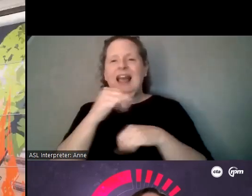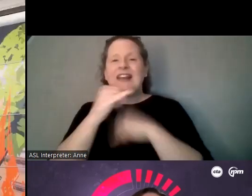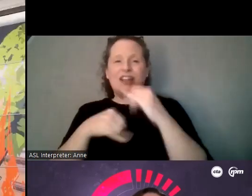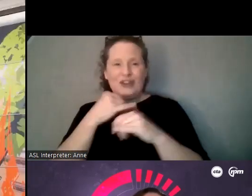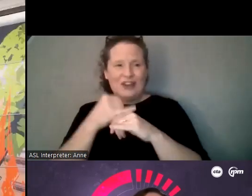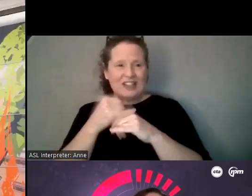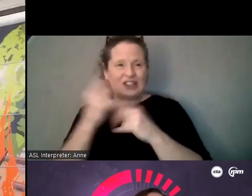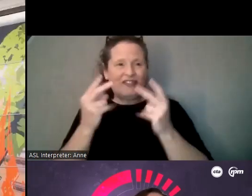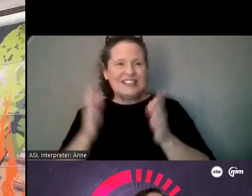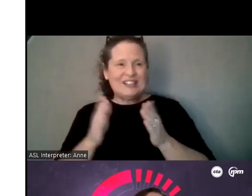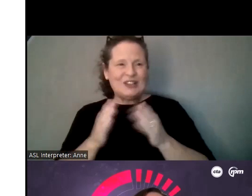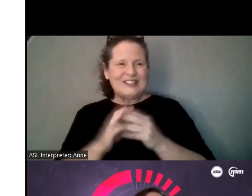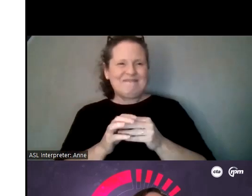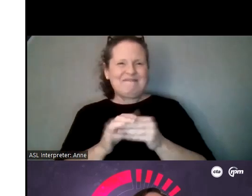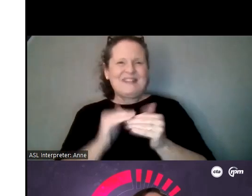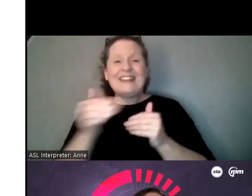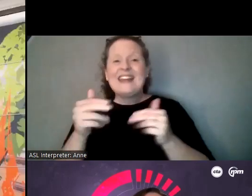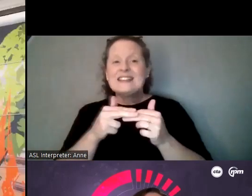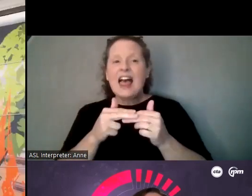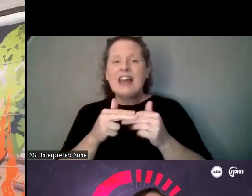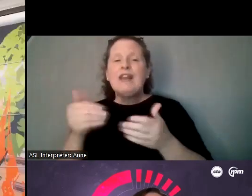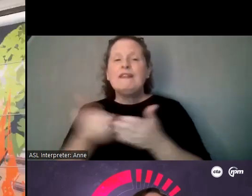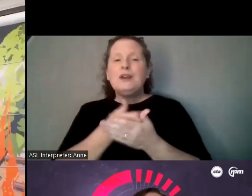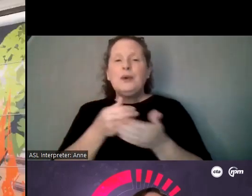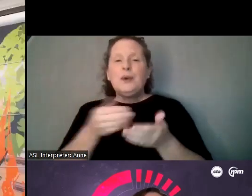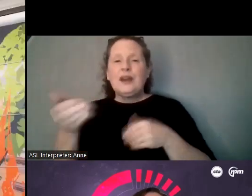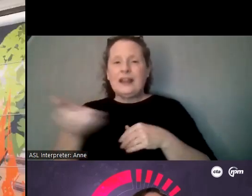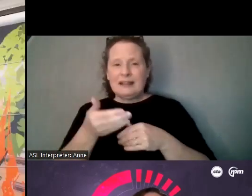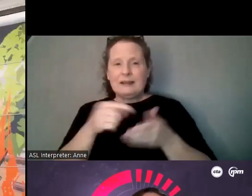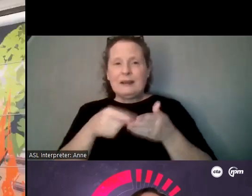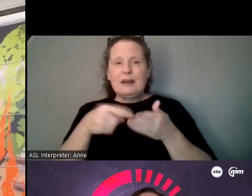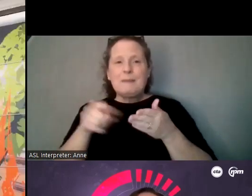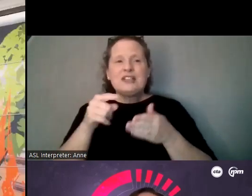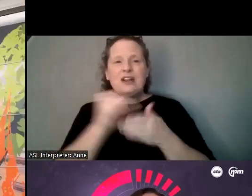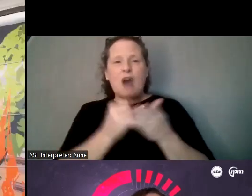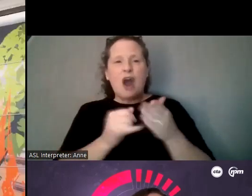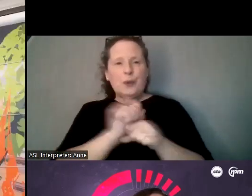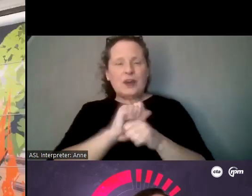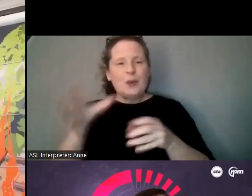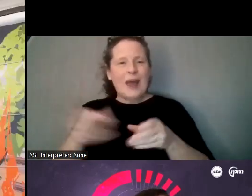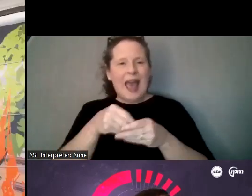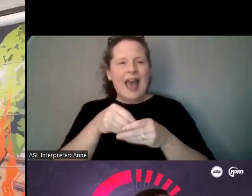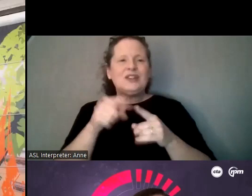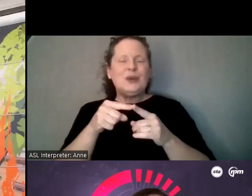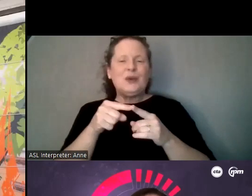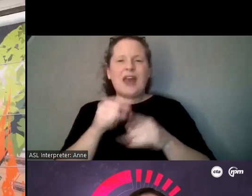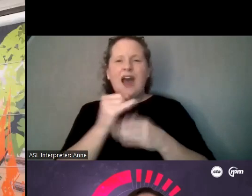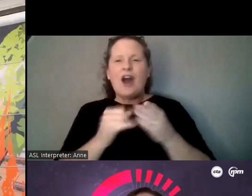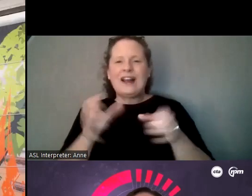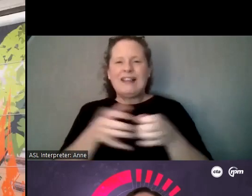Next. Thank you. The new commissioned artworks enter the art collection of the Chicago Transit Authority.